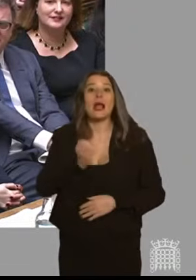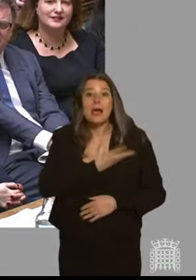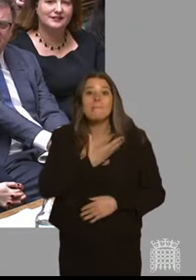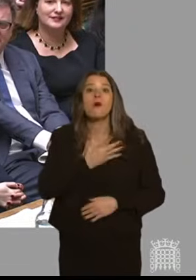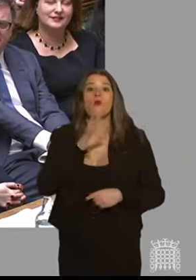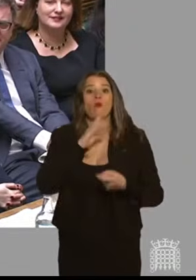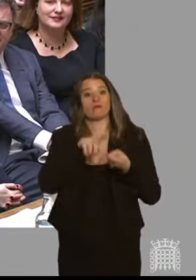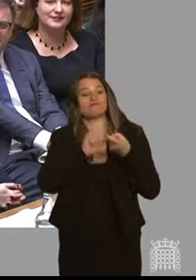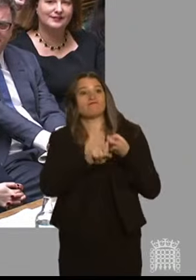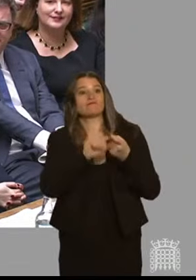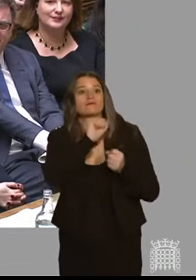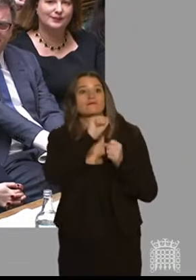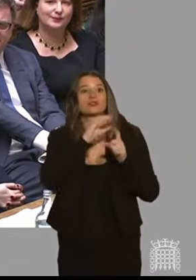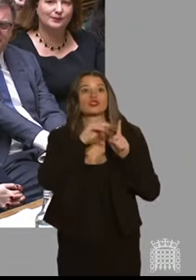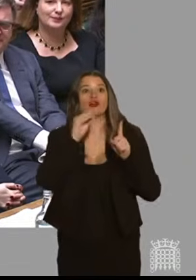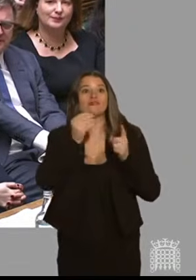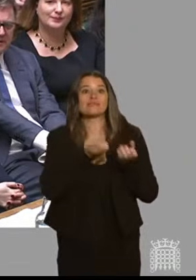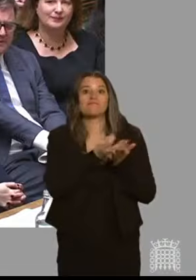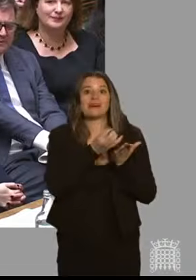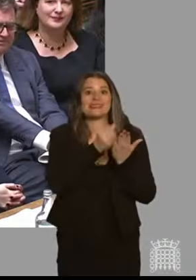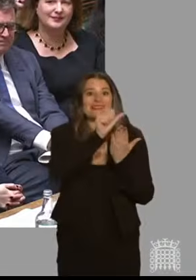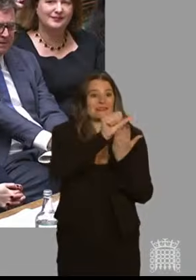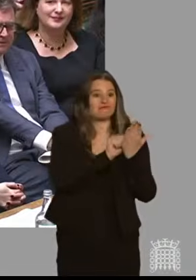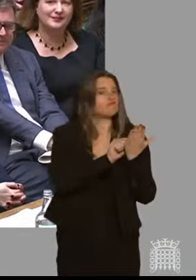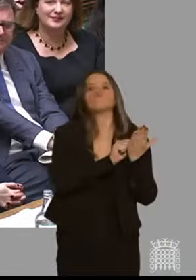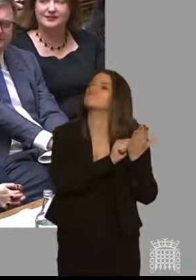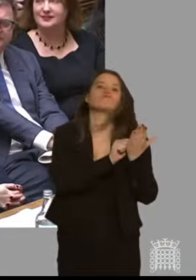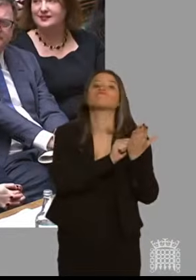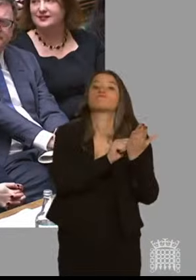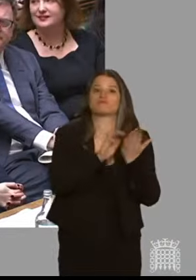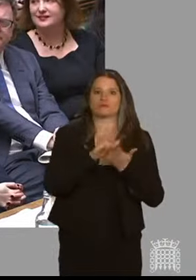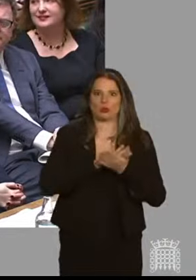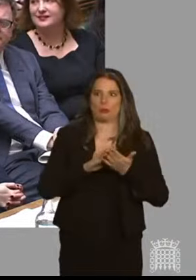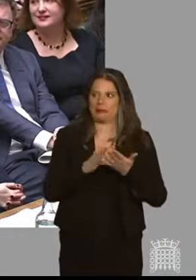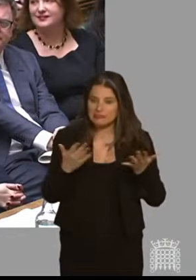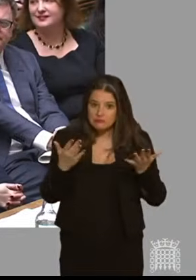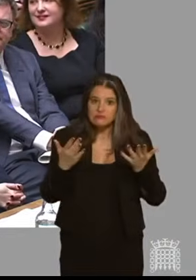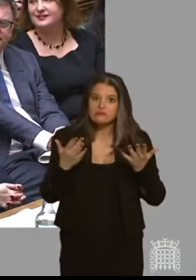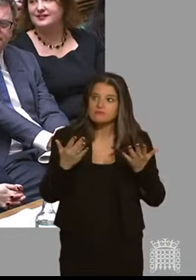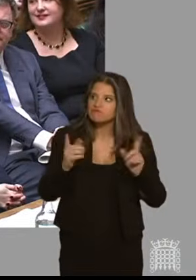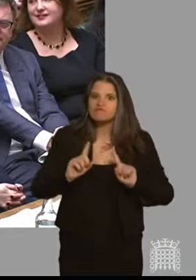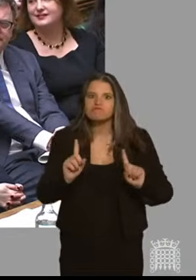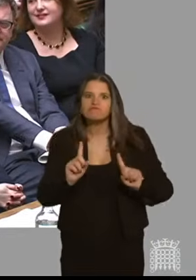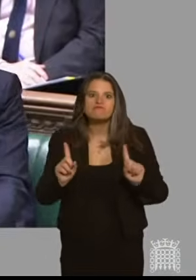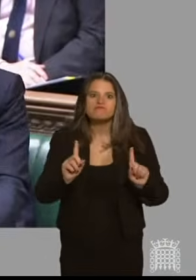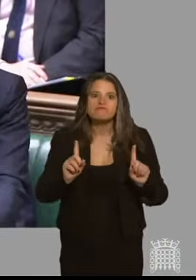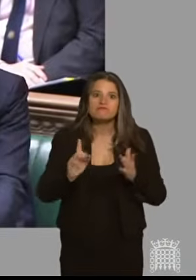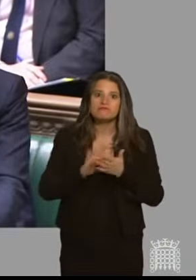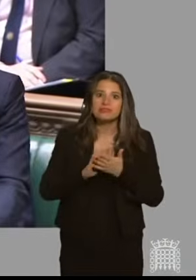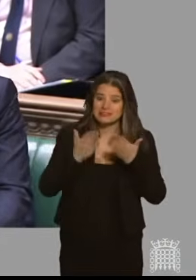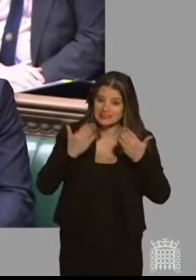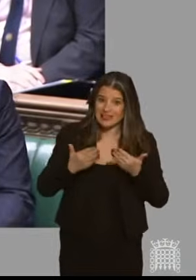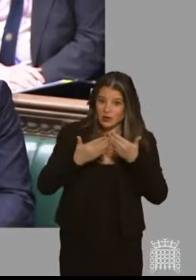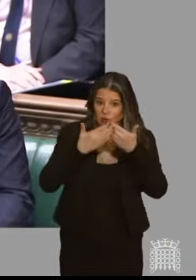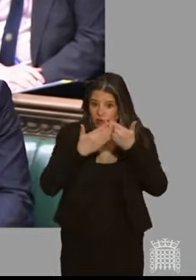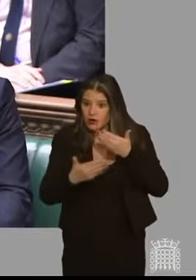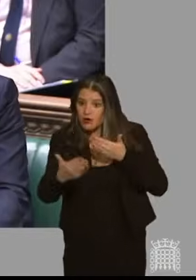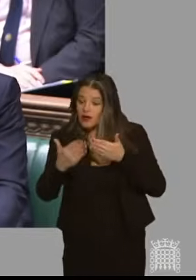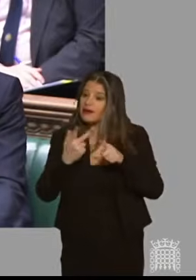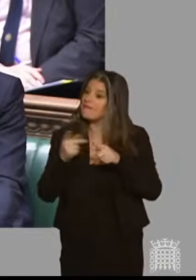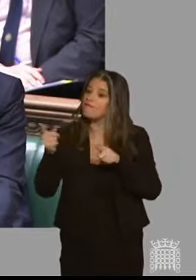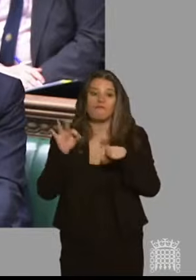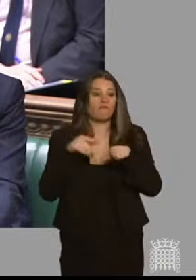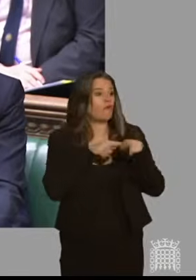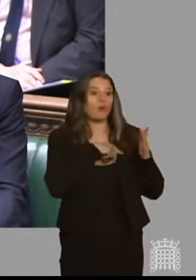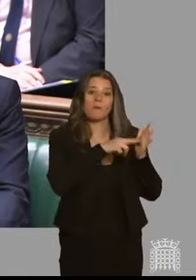mental health, on dentistry, on breakfast clubs, and that doesn't even include the £28 billion 2030 eco-pledge that